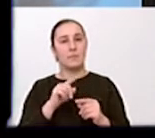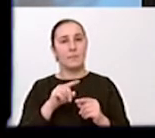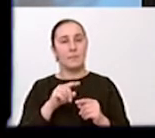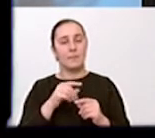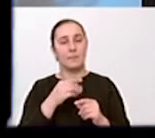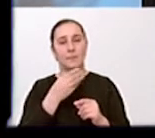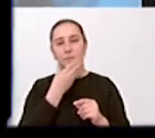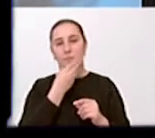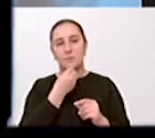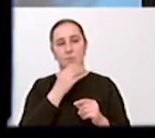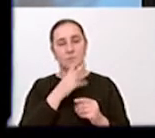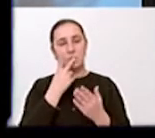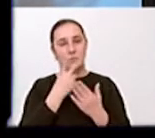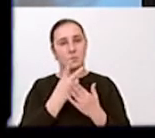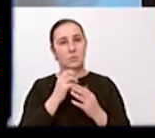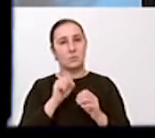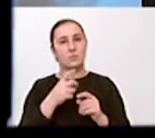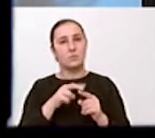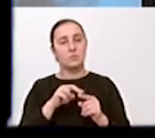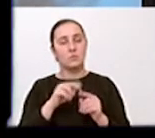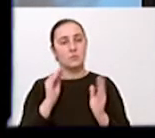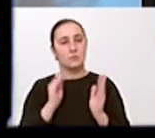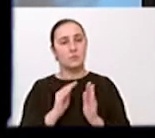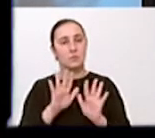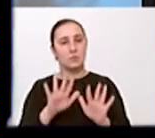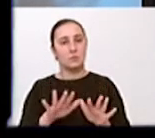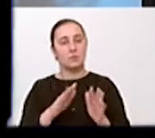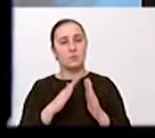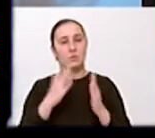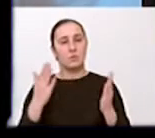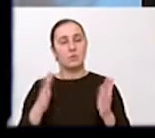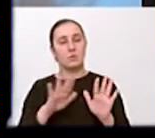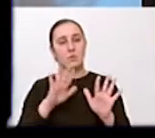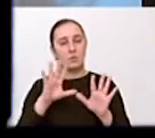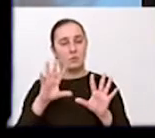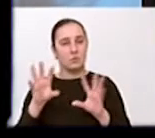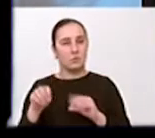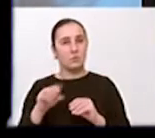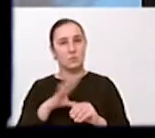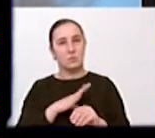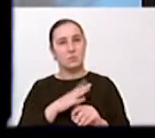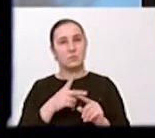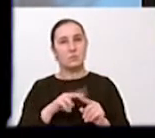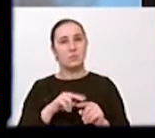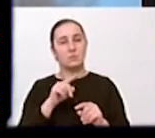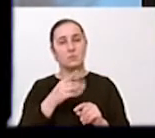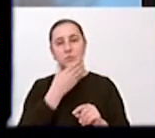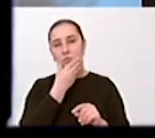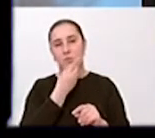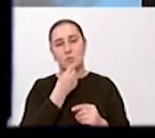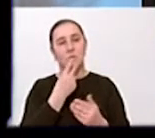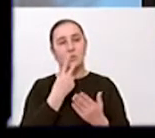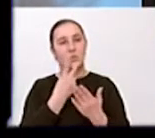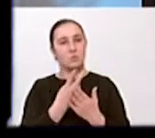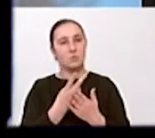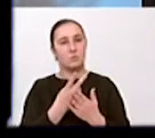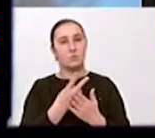xunuk ko'rinib qolishi mumkin bo'ladi. Shuning uchun kichkina holatdan katta holatga o'tkazganimizda, demak, chiroyli